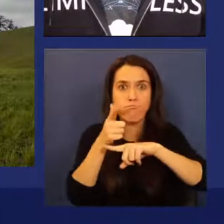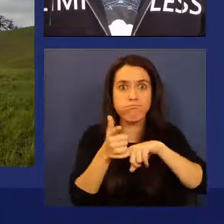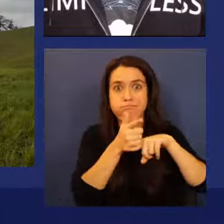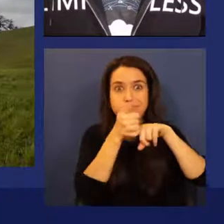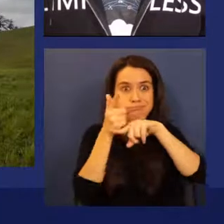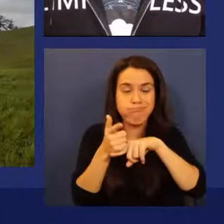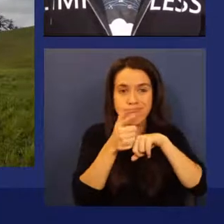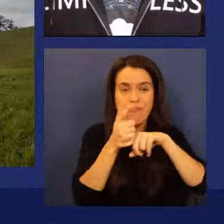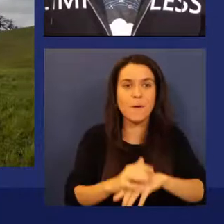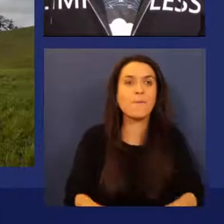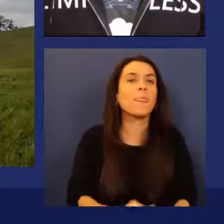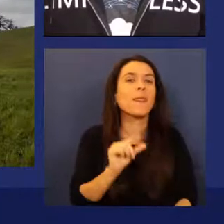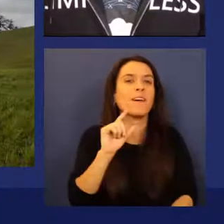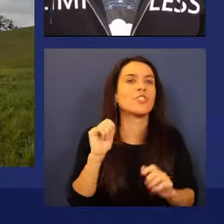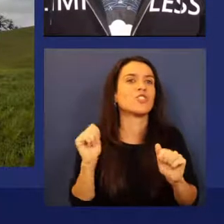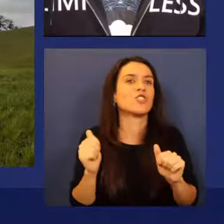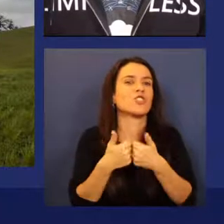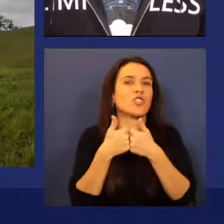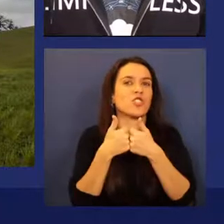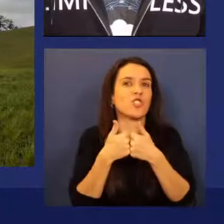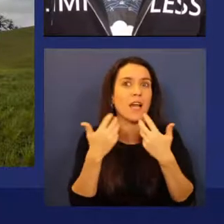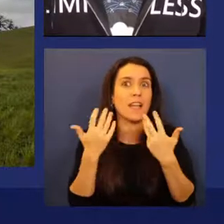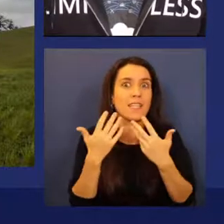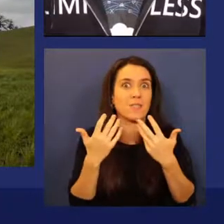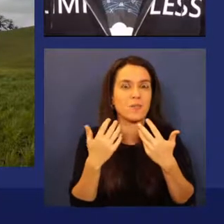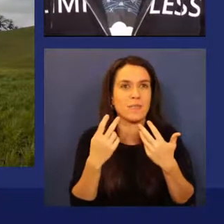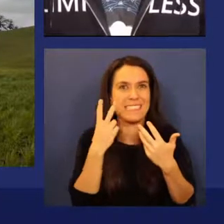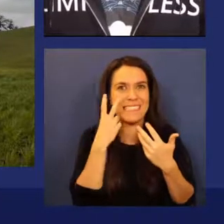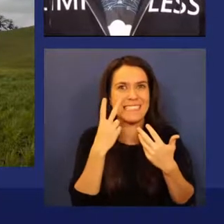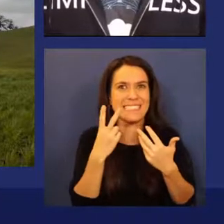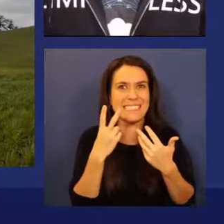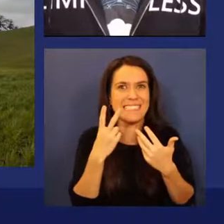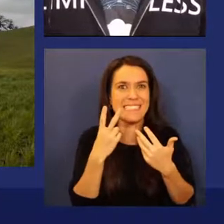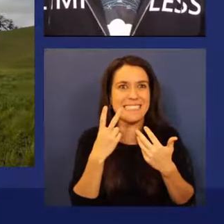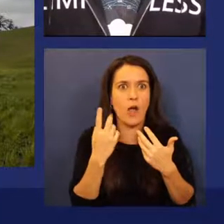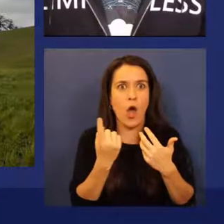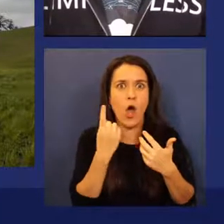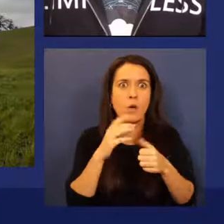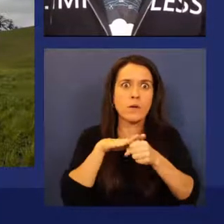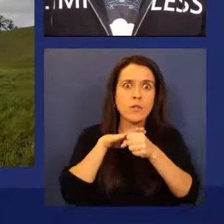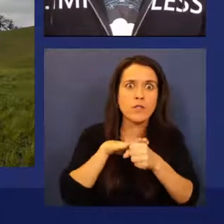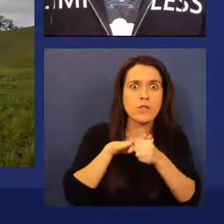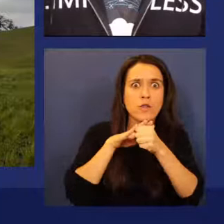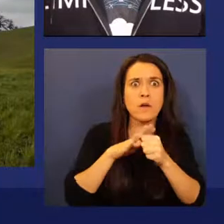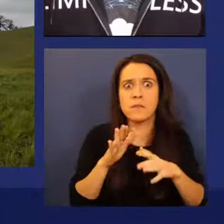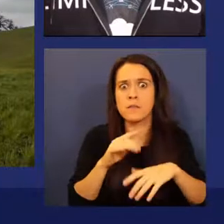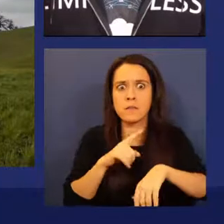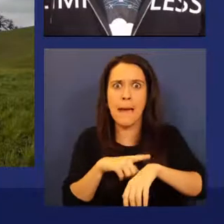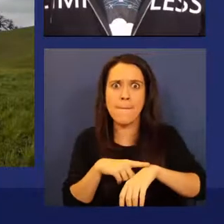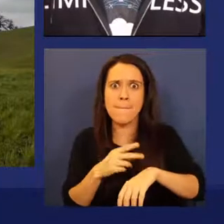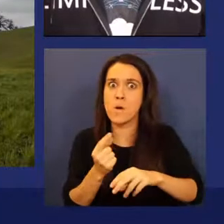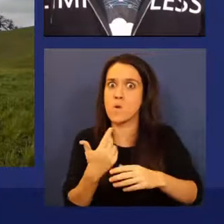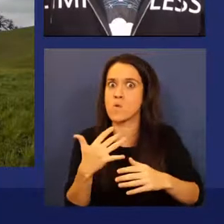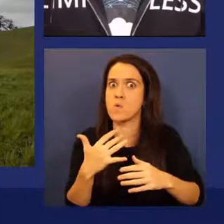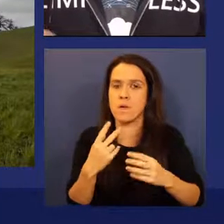know, in terms of a life and it's in distress, every second counts. And, you know, there's also, you